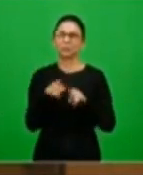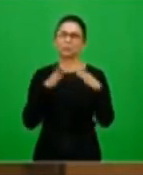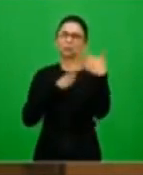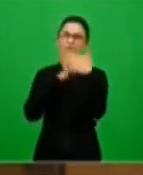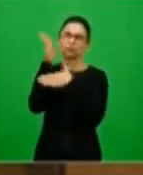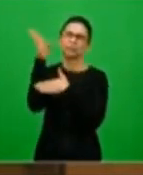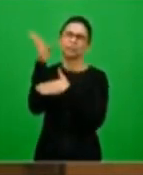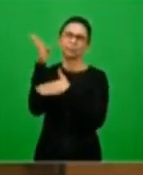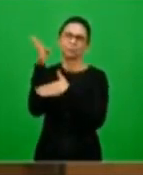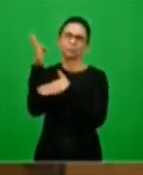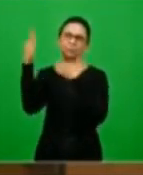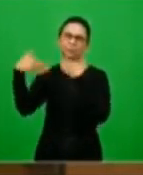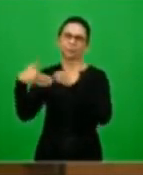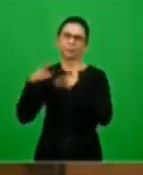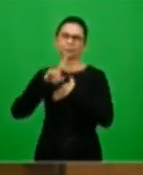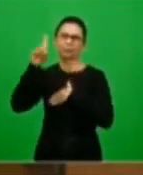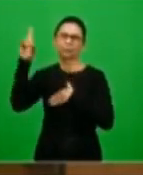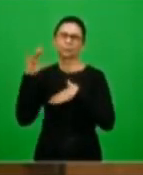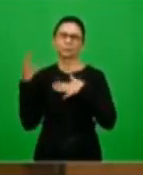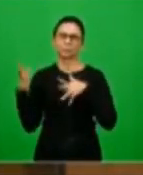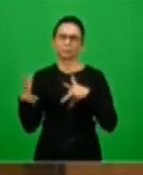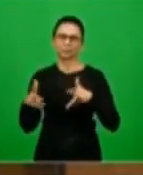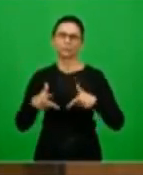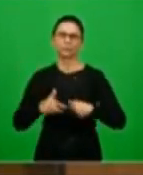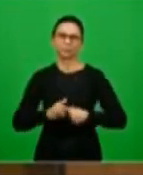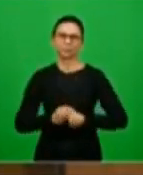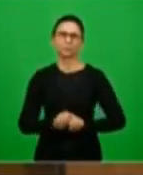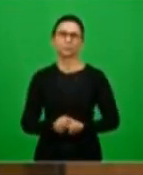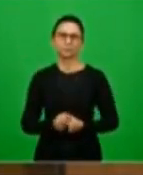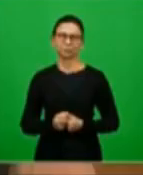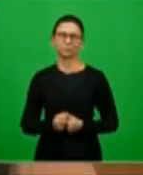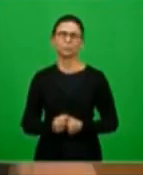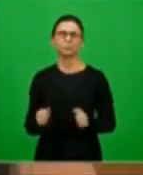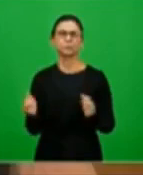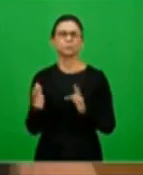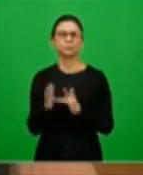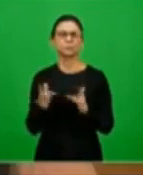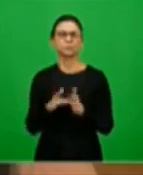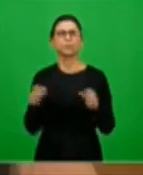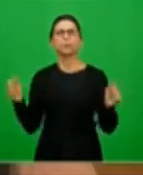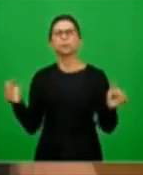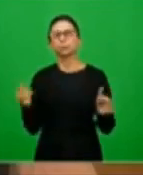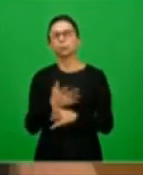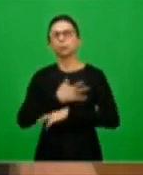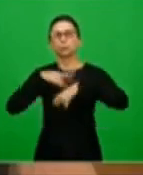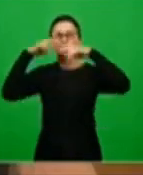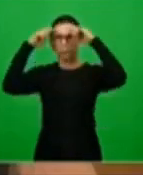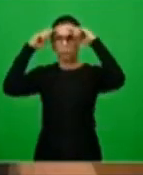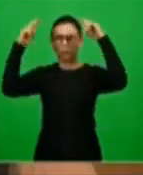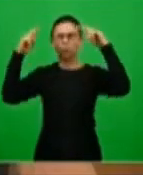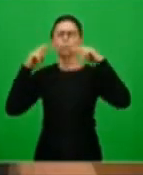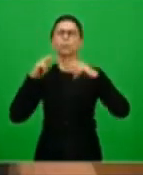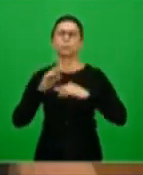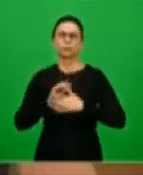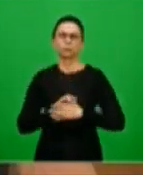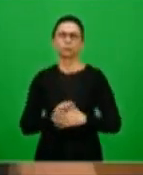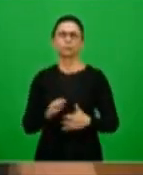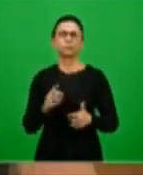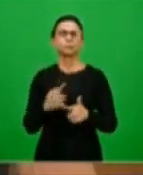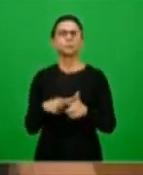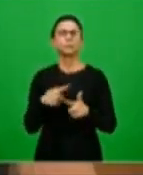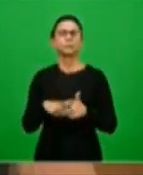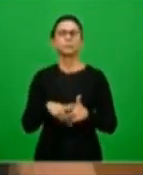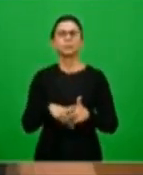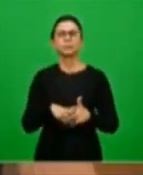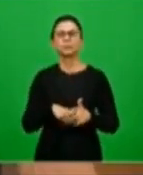have access to this, complete access to this wonderful God. And to Jesus, all the glory, all the honor, all the praise, because